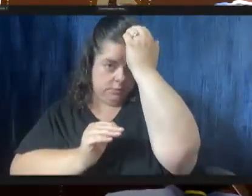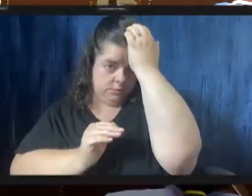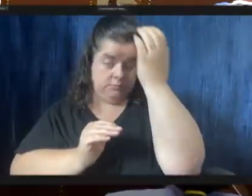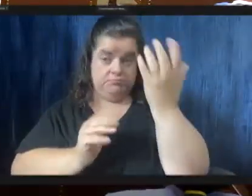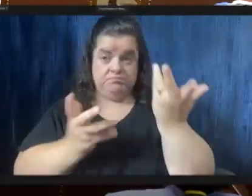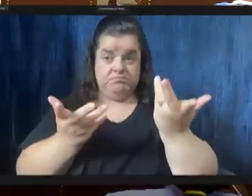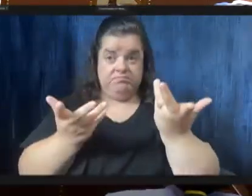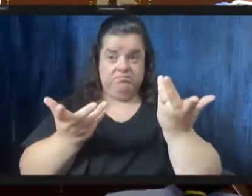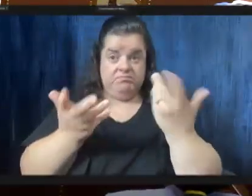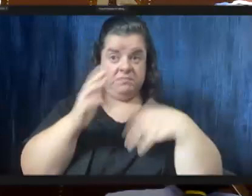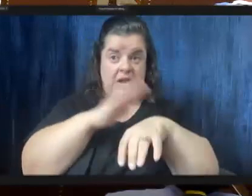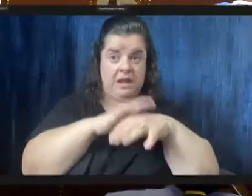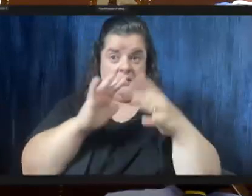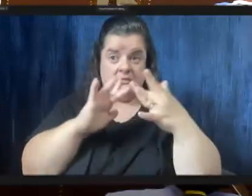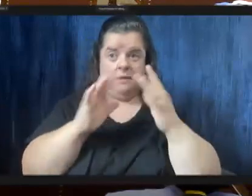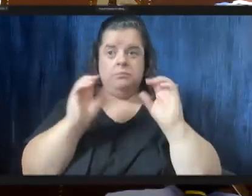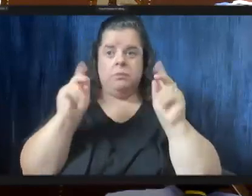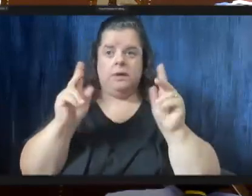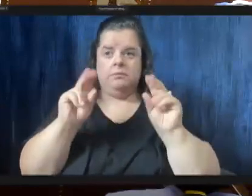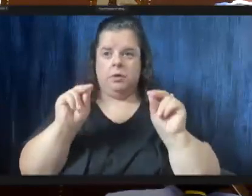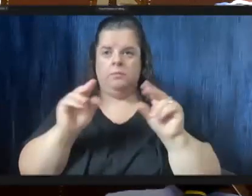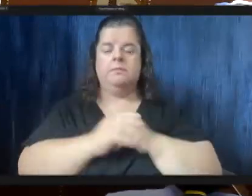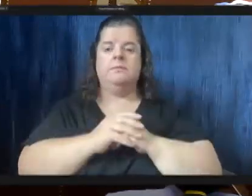Are they online? No. Our next